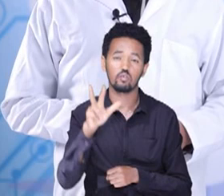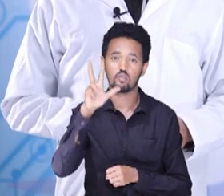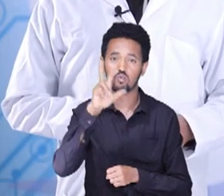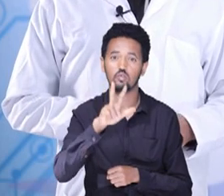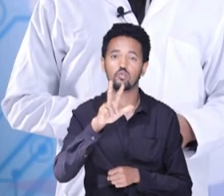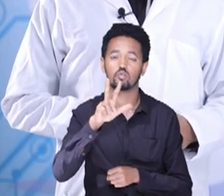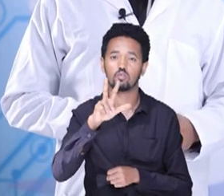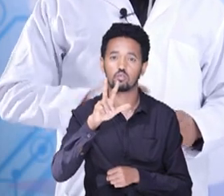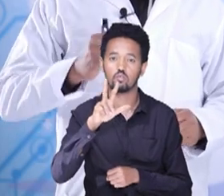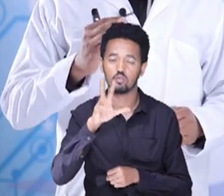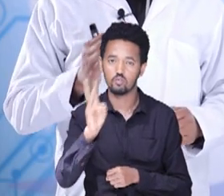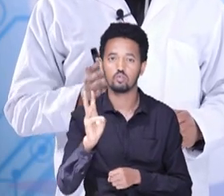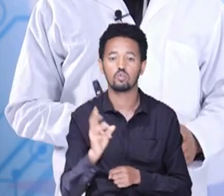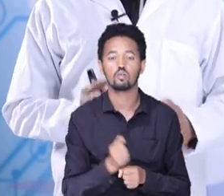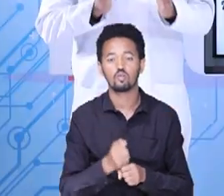1936 through